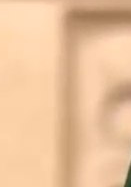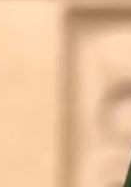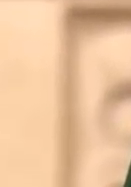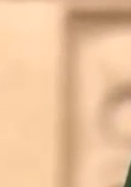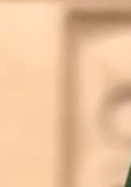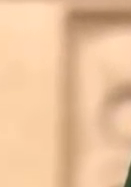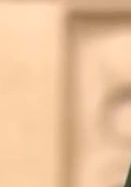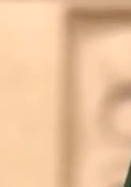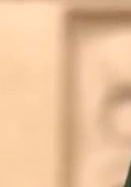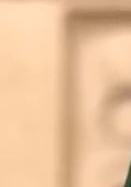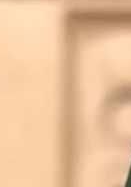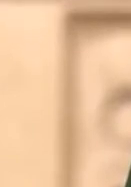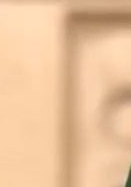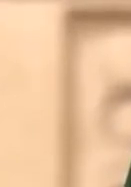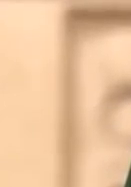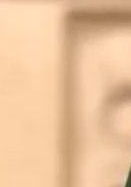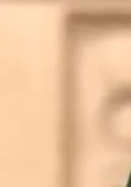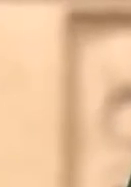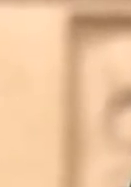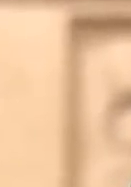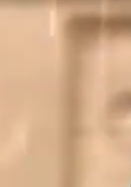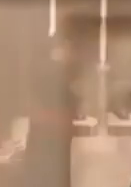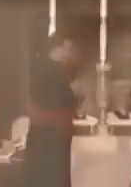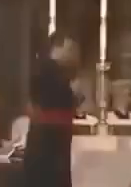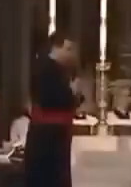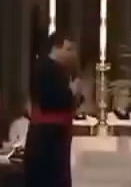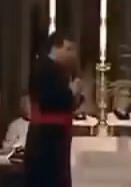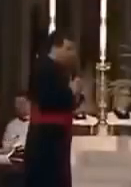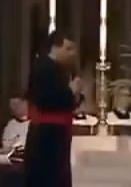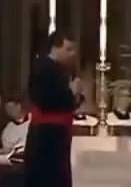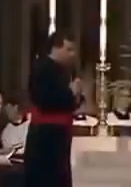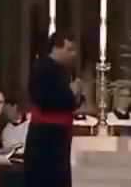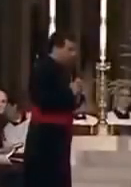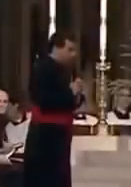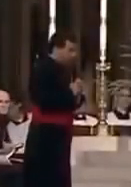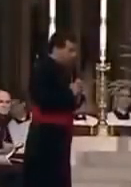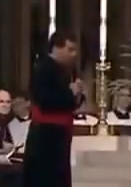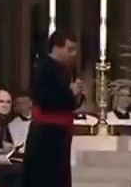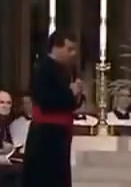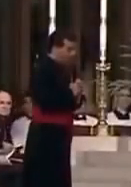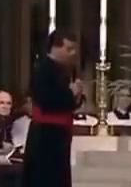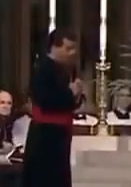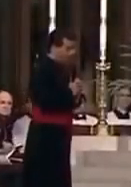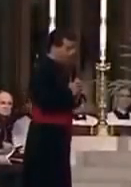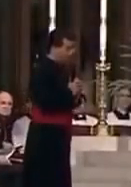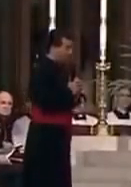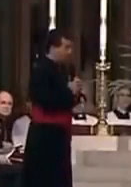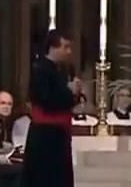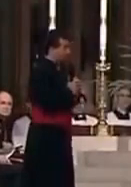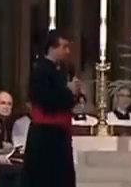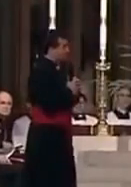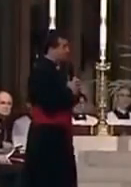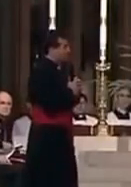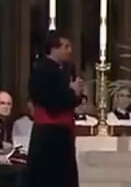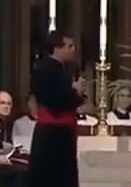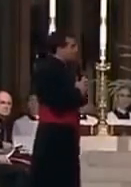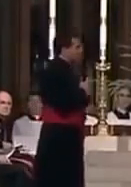like to express two sentiments for my Muslim brothers and